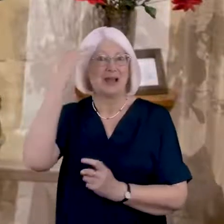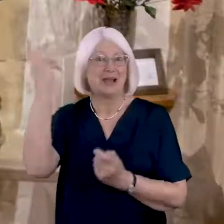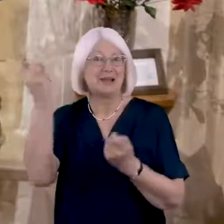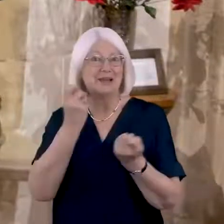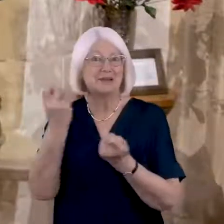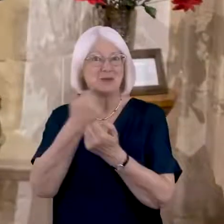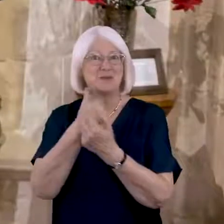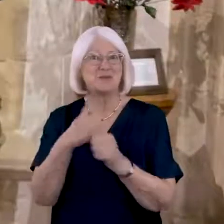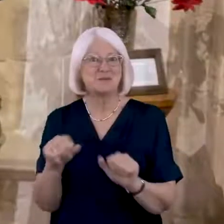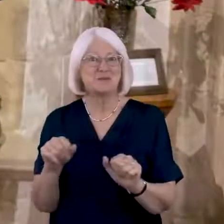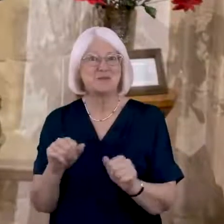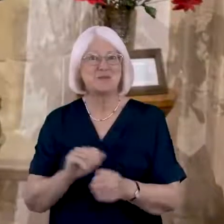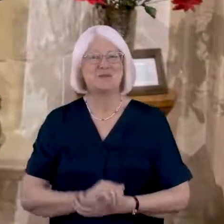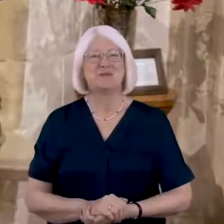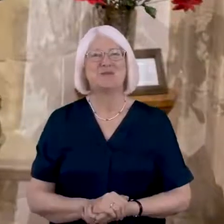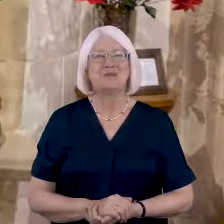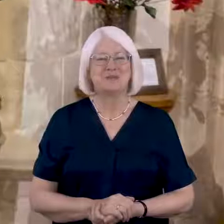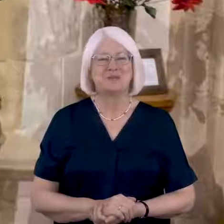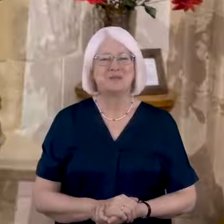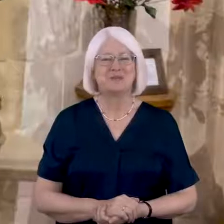bring in your kingdom.